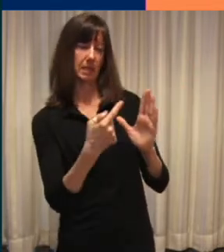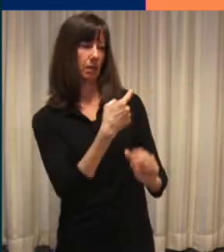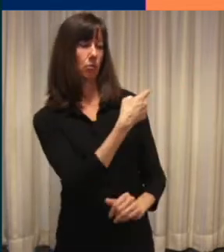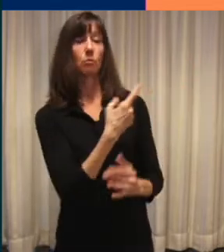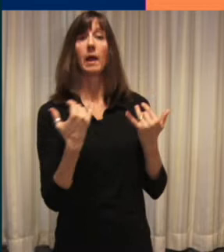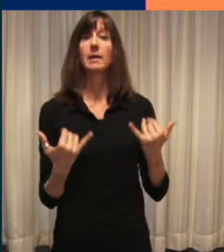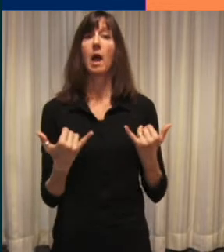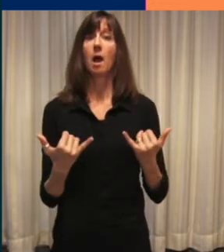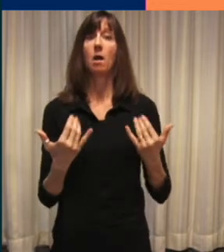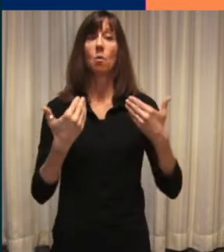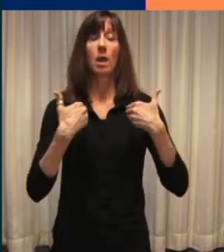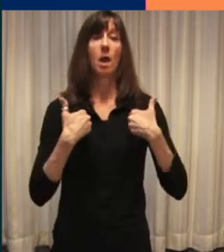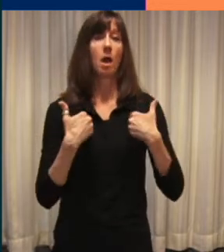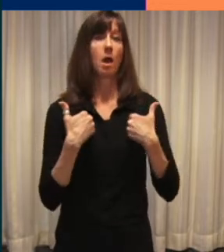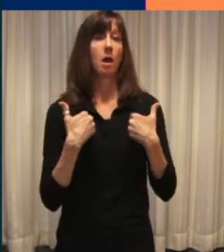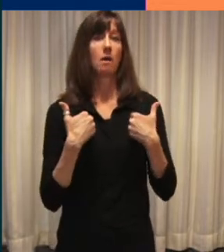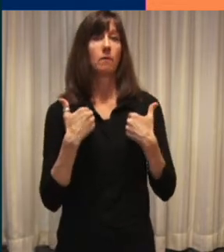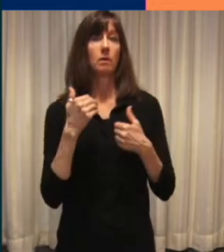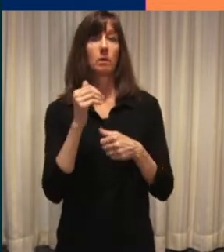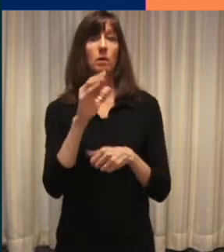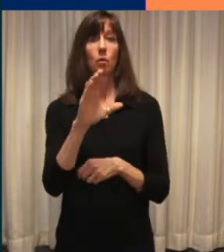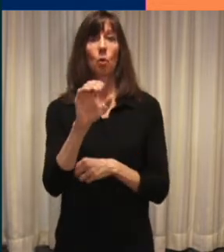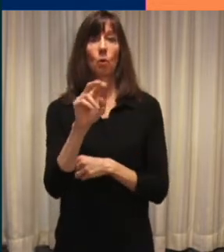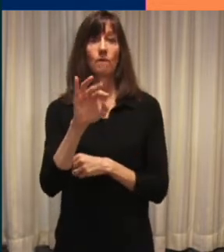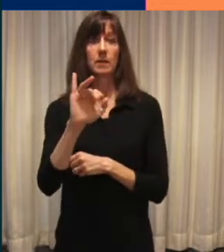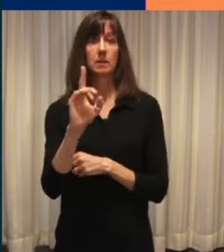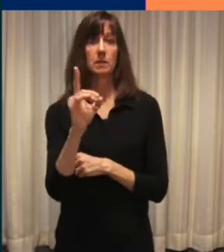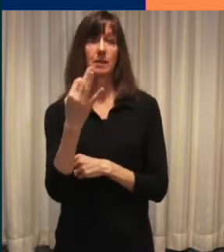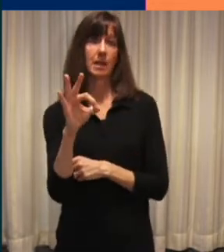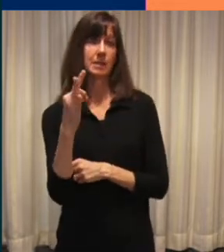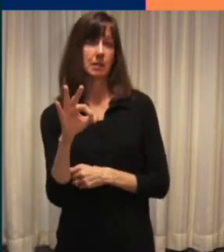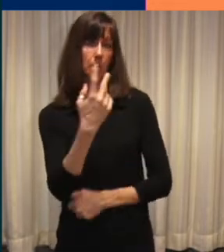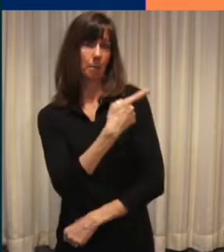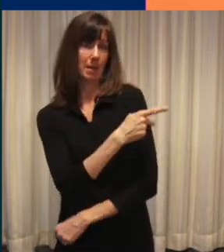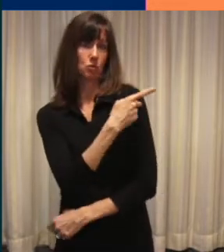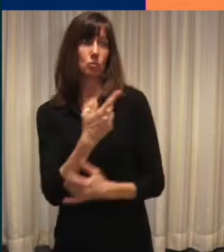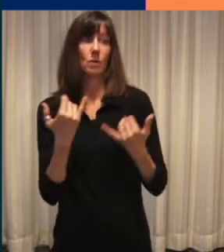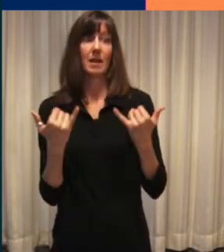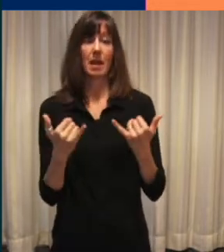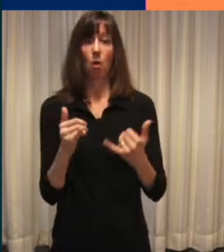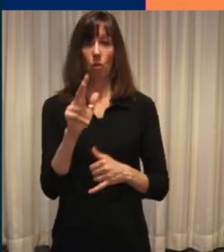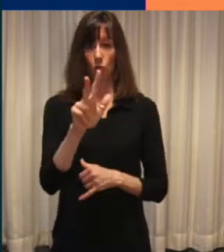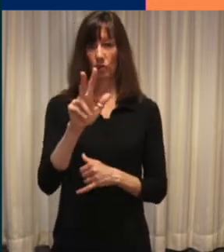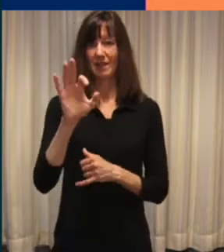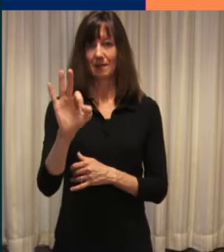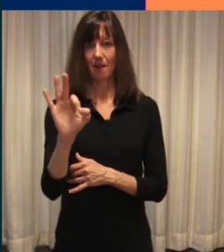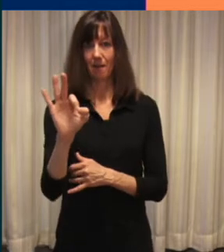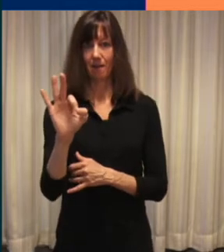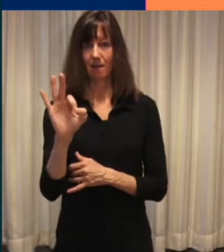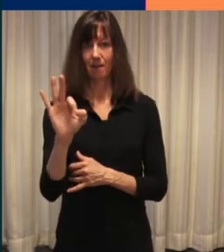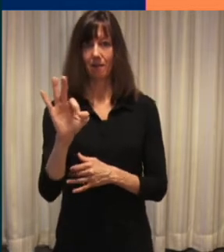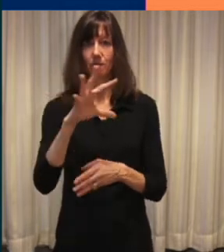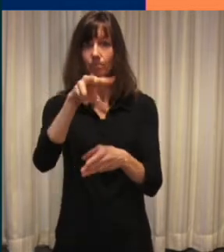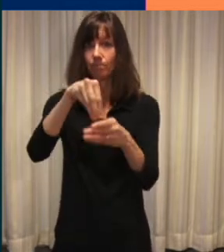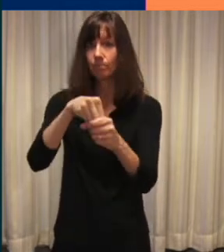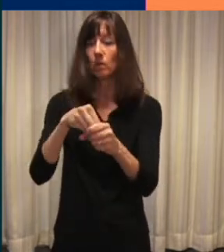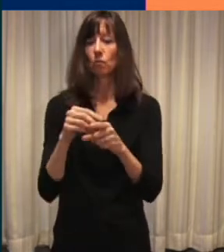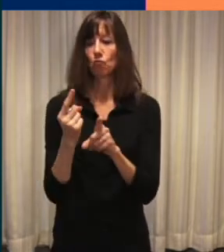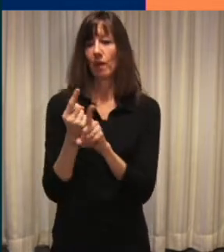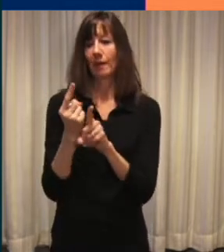currently we have 39 COVID-19 patients in quote-unquote regular hospital